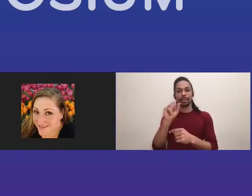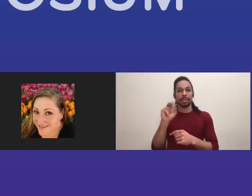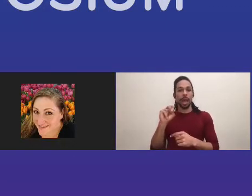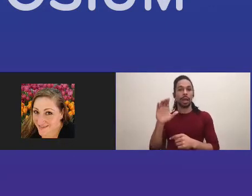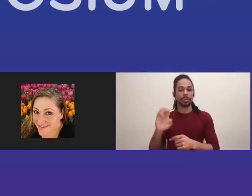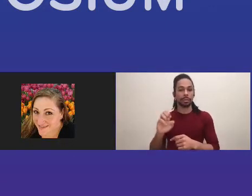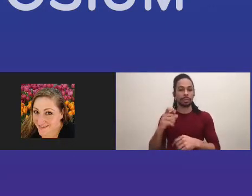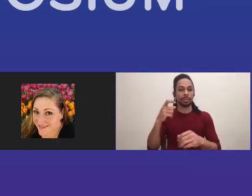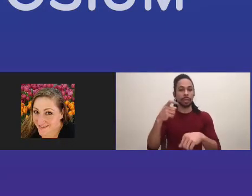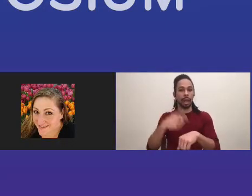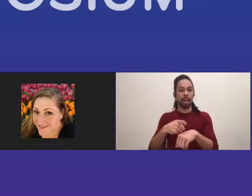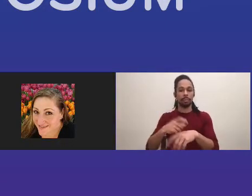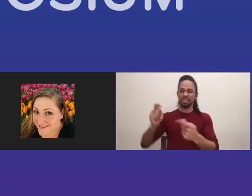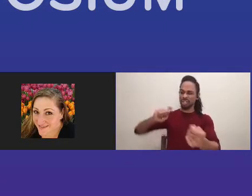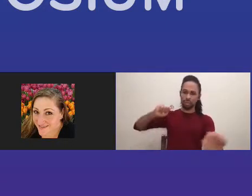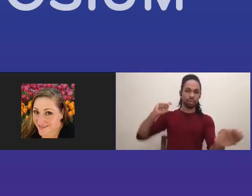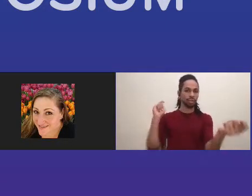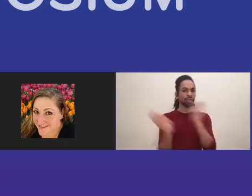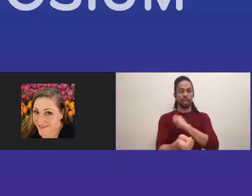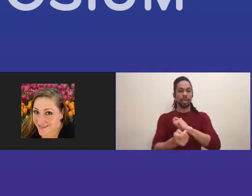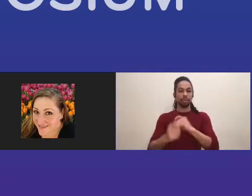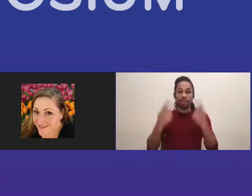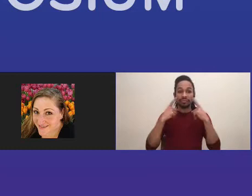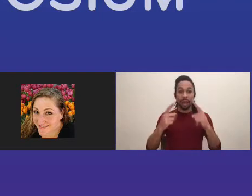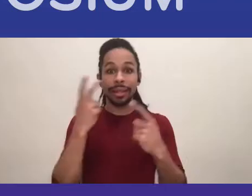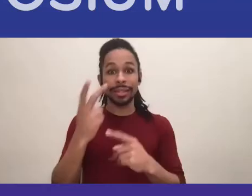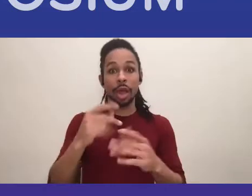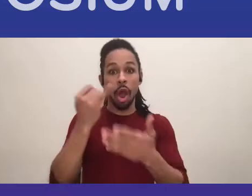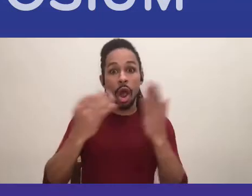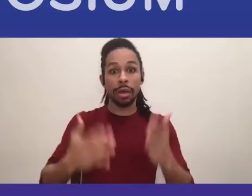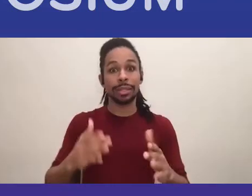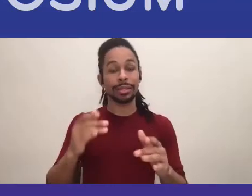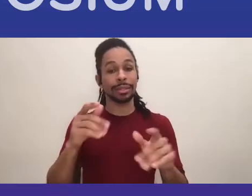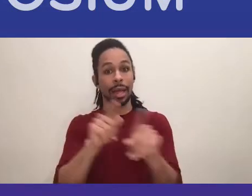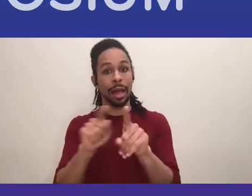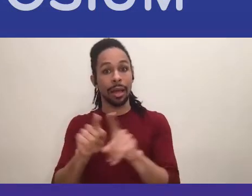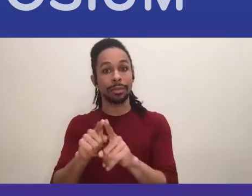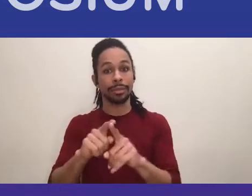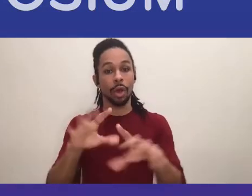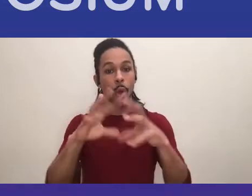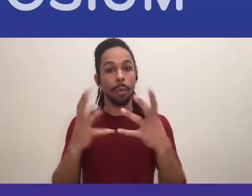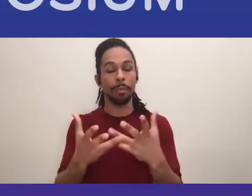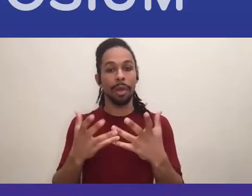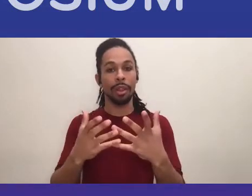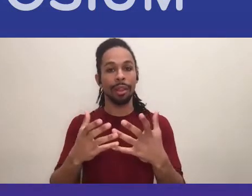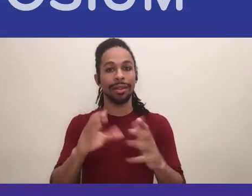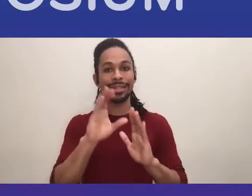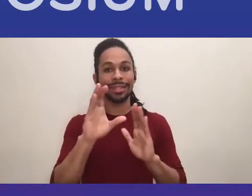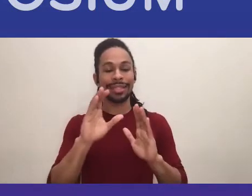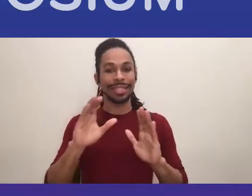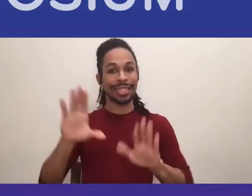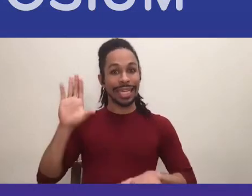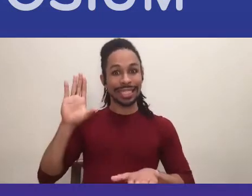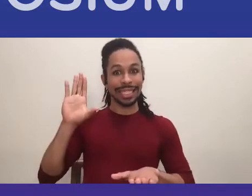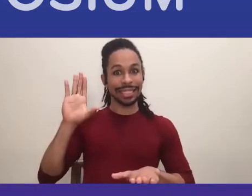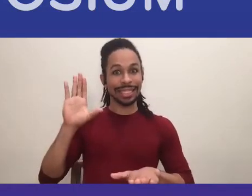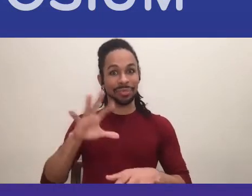citizenship in our societies. So this is not like a separate group of people